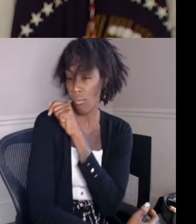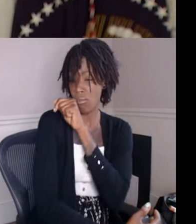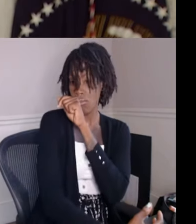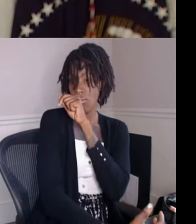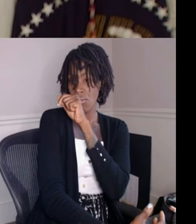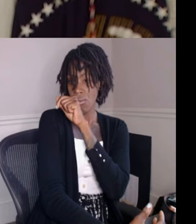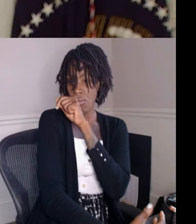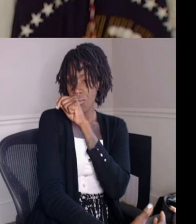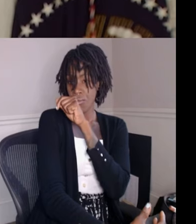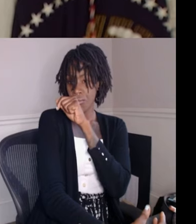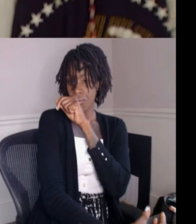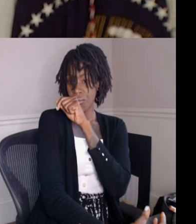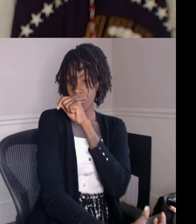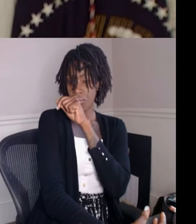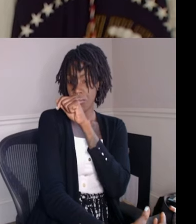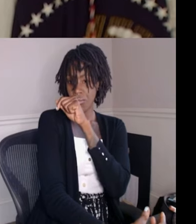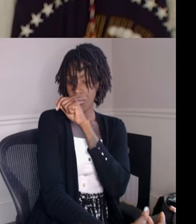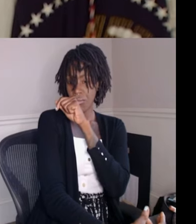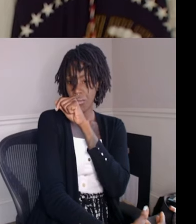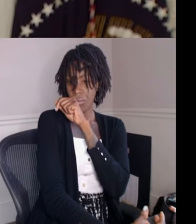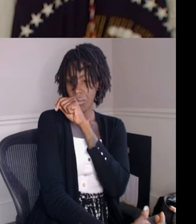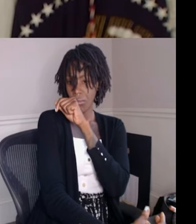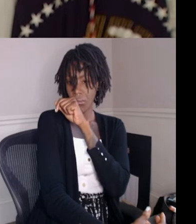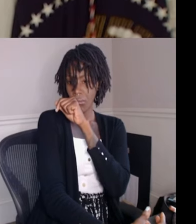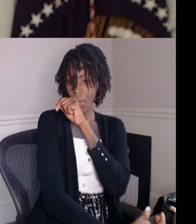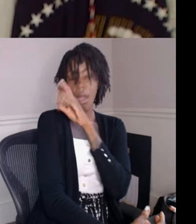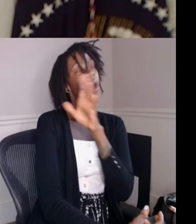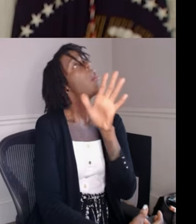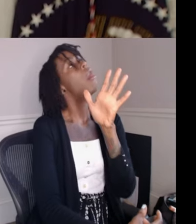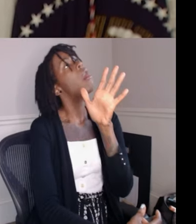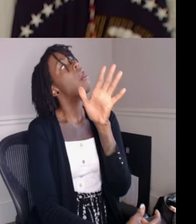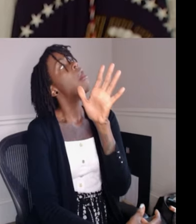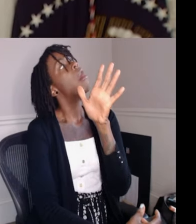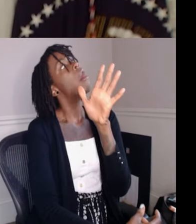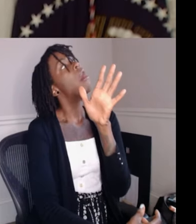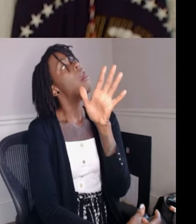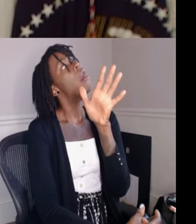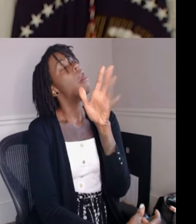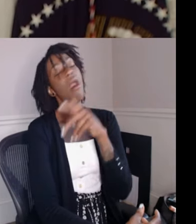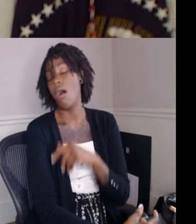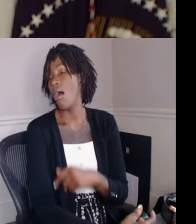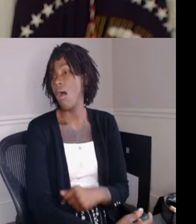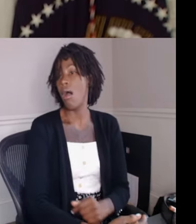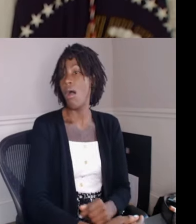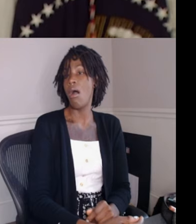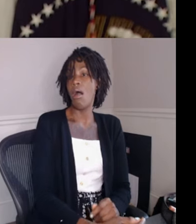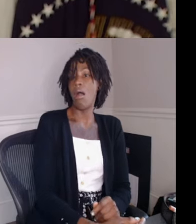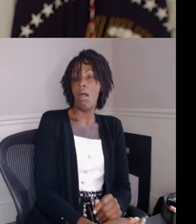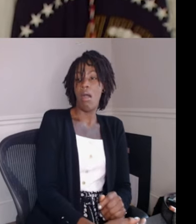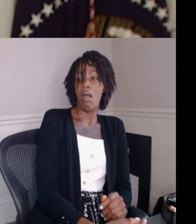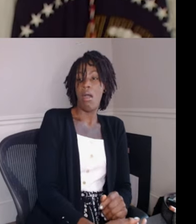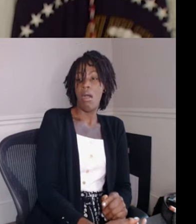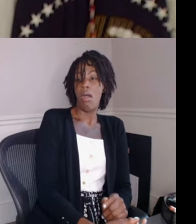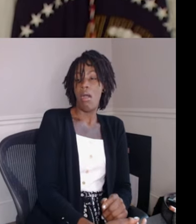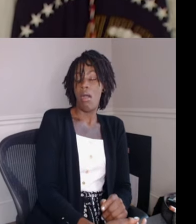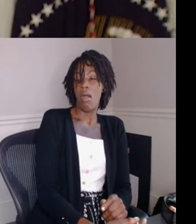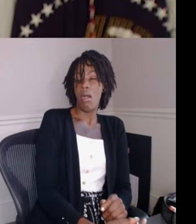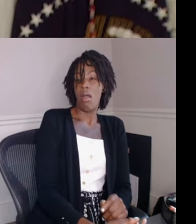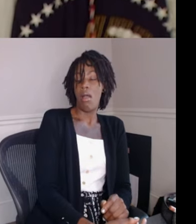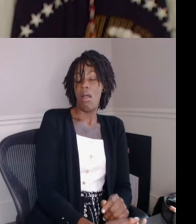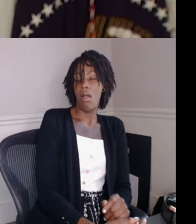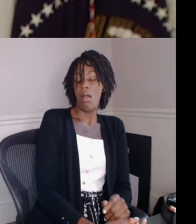employees that together employ over 80 million workers to ensure their workforces